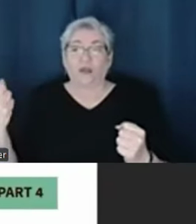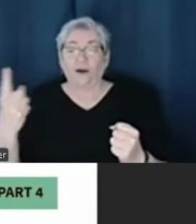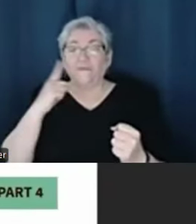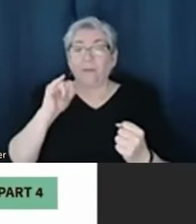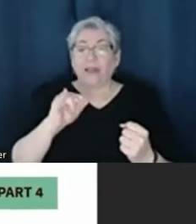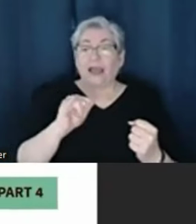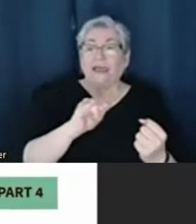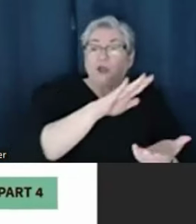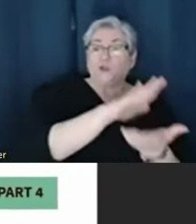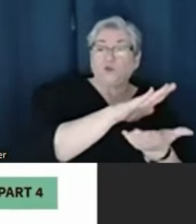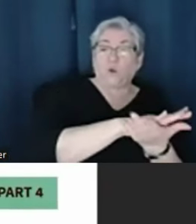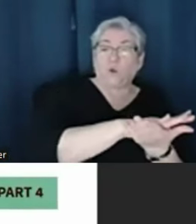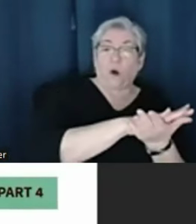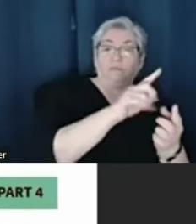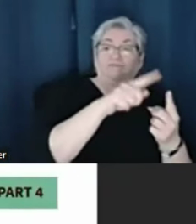to